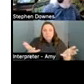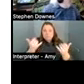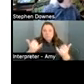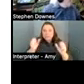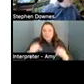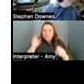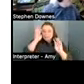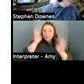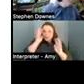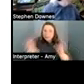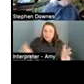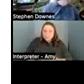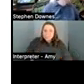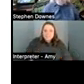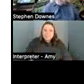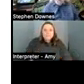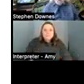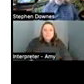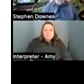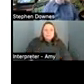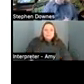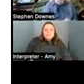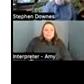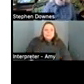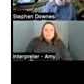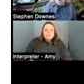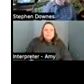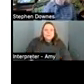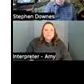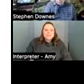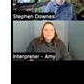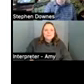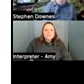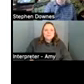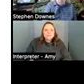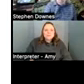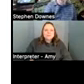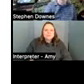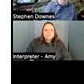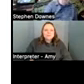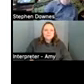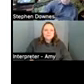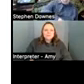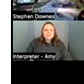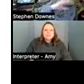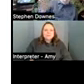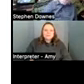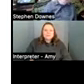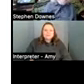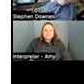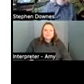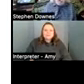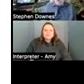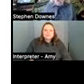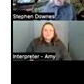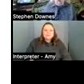creative um here's the response that this presentation gets around